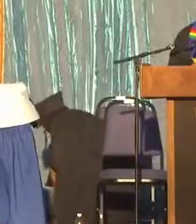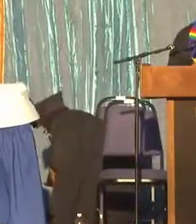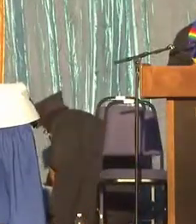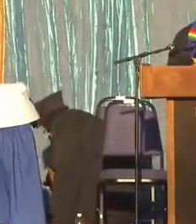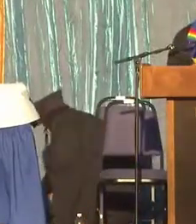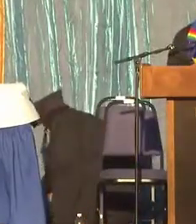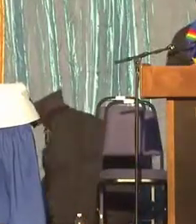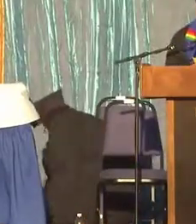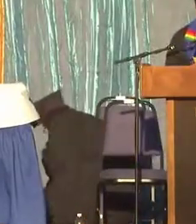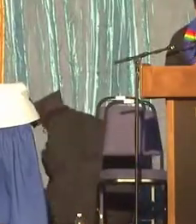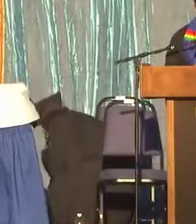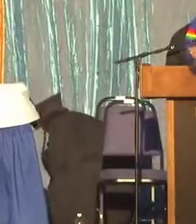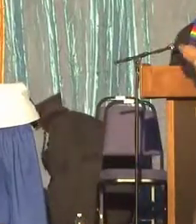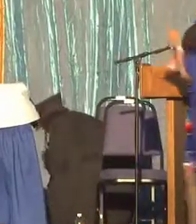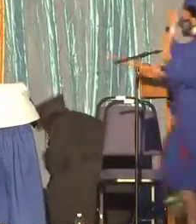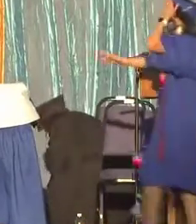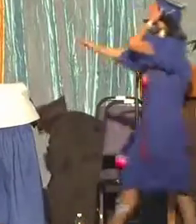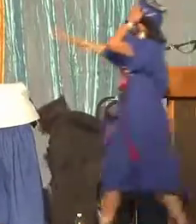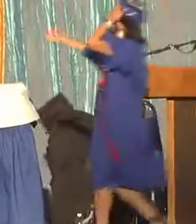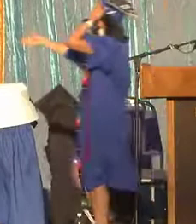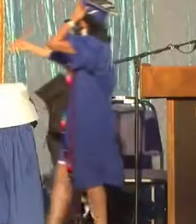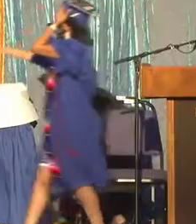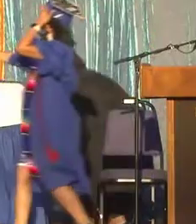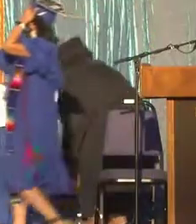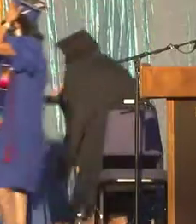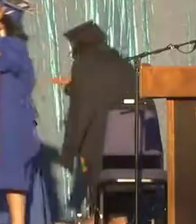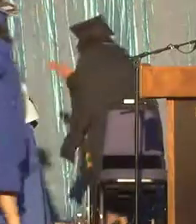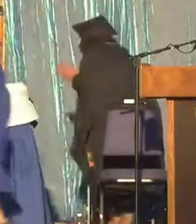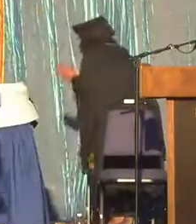Veronica Cortez, with honors.